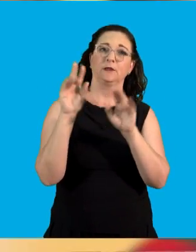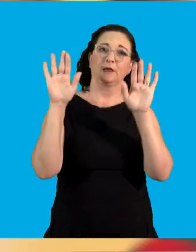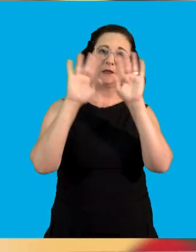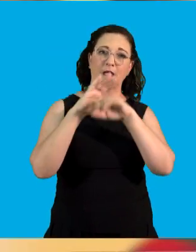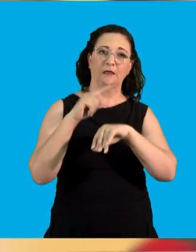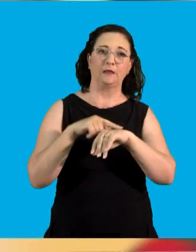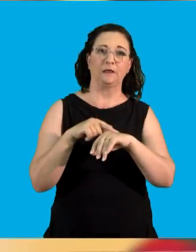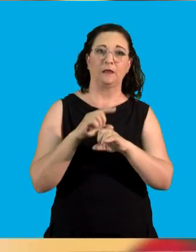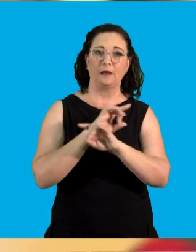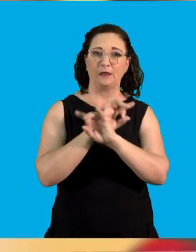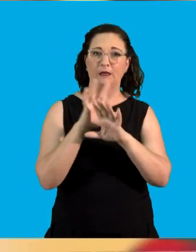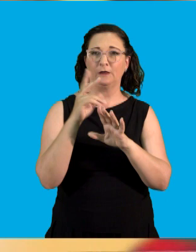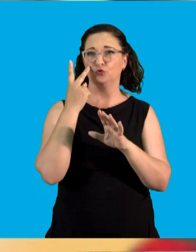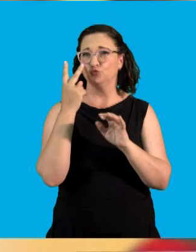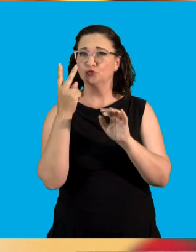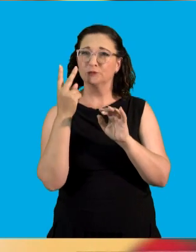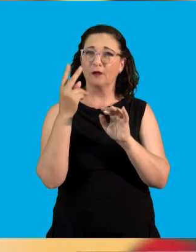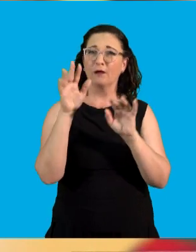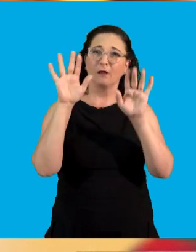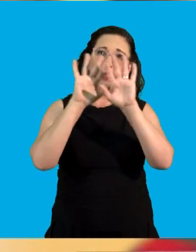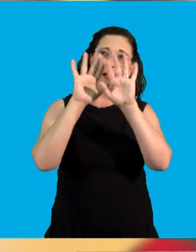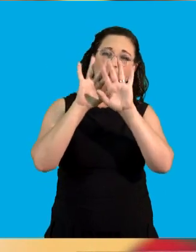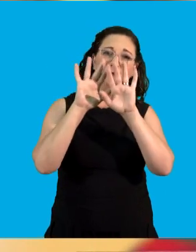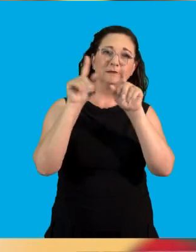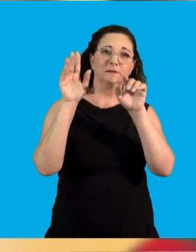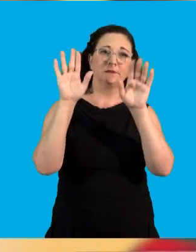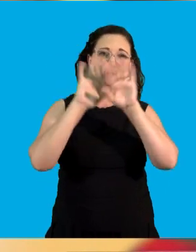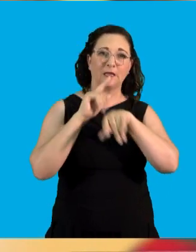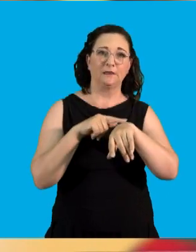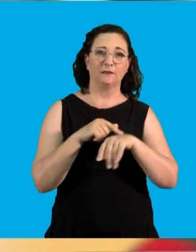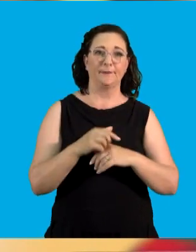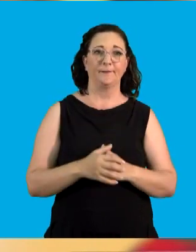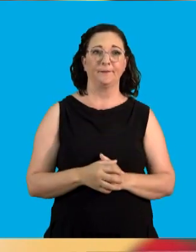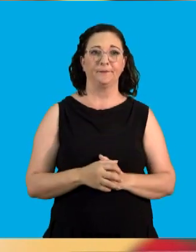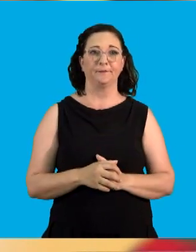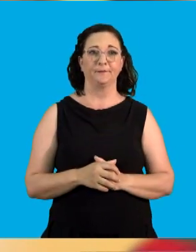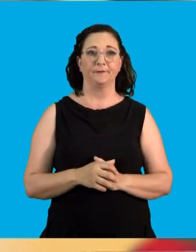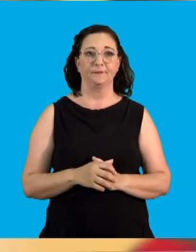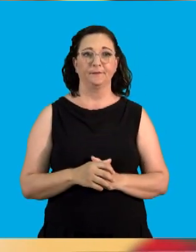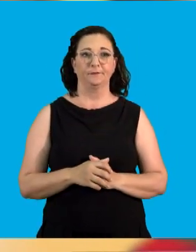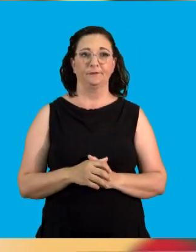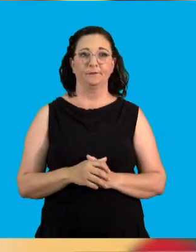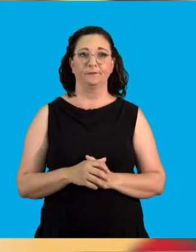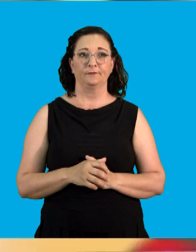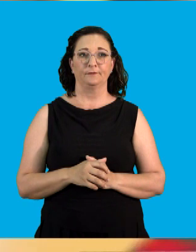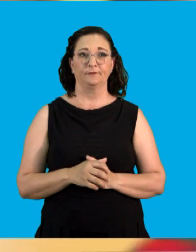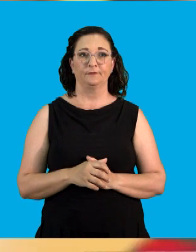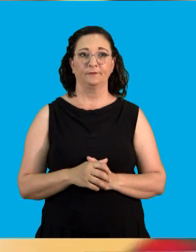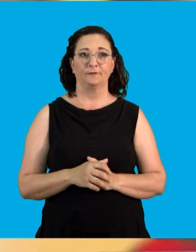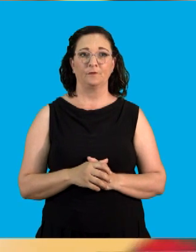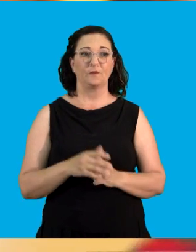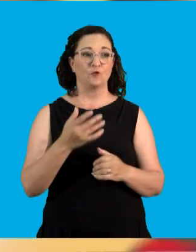at night, you will see that hazy band of light when you see it from a clear sky, where there is